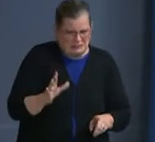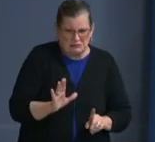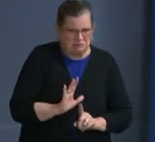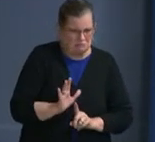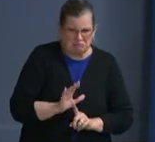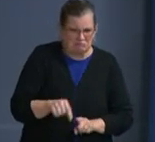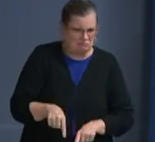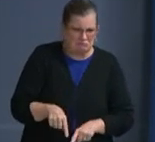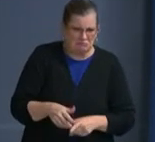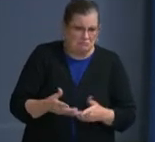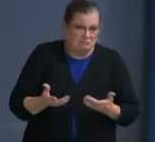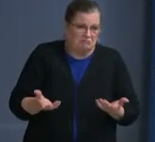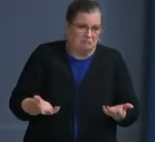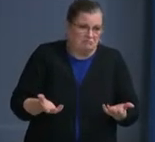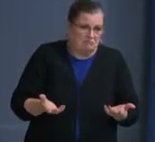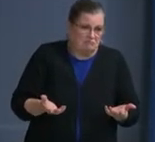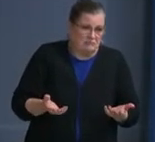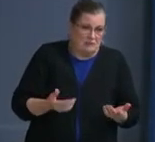it for me.